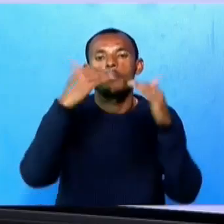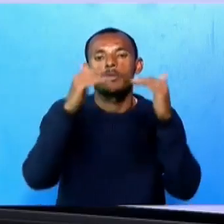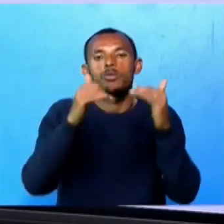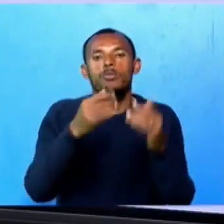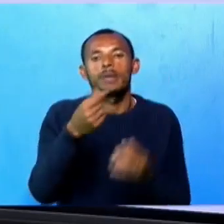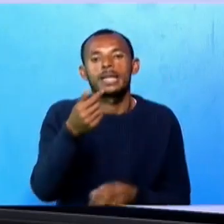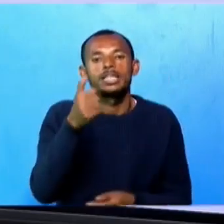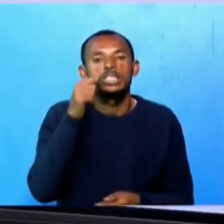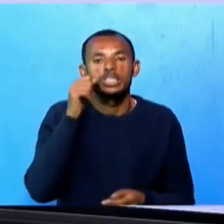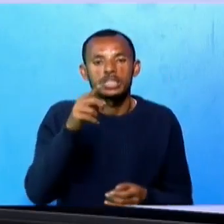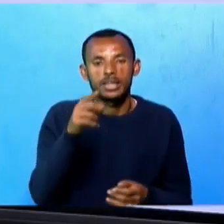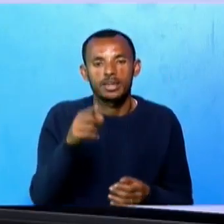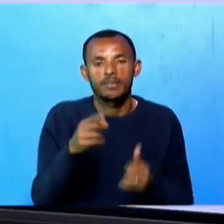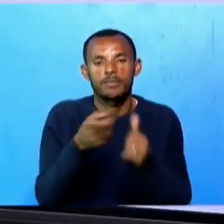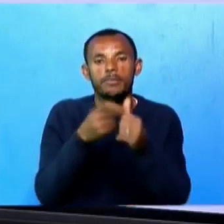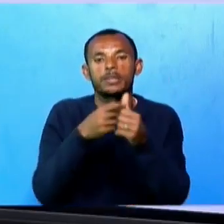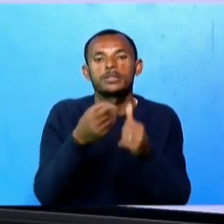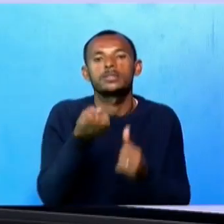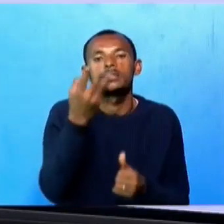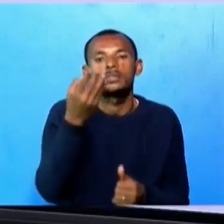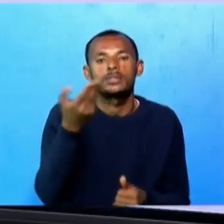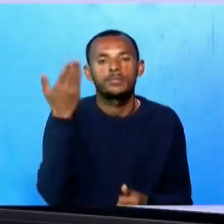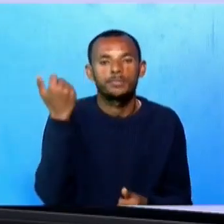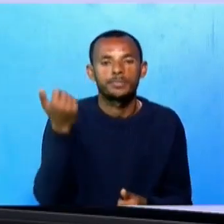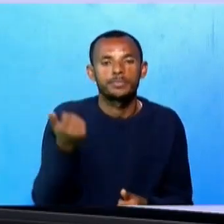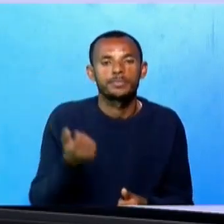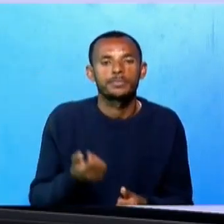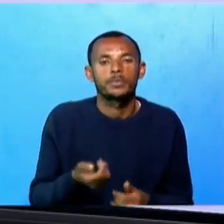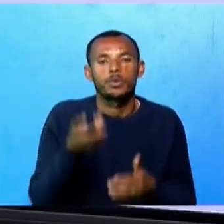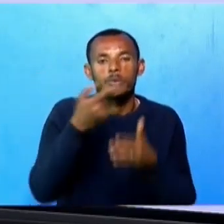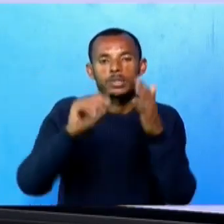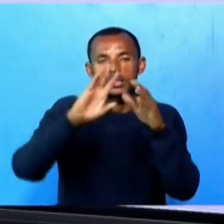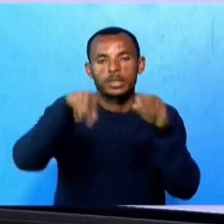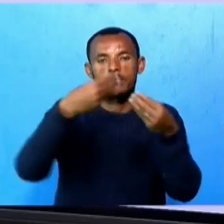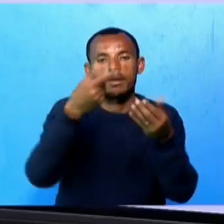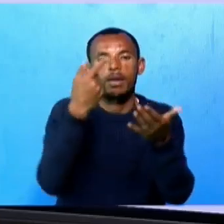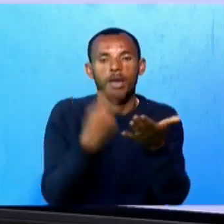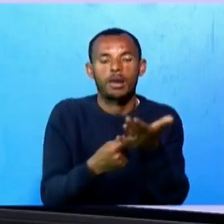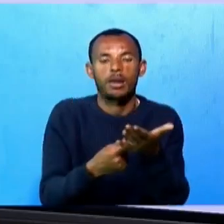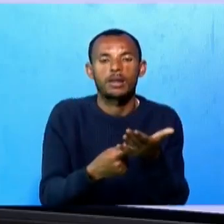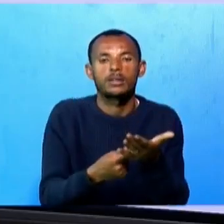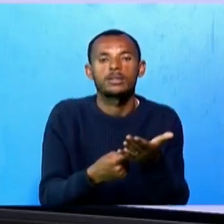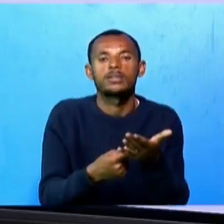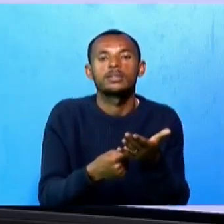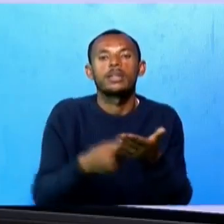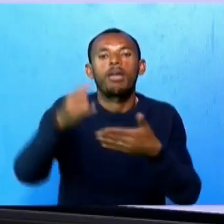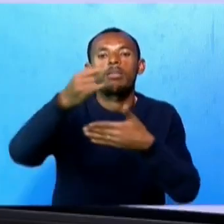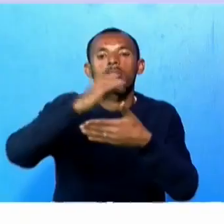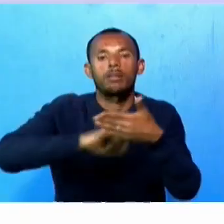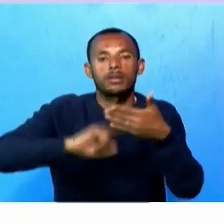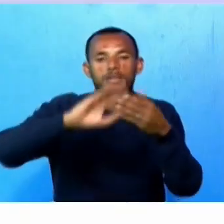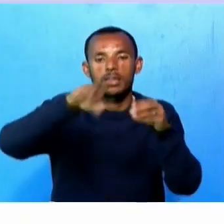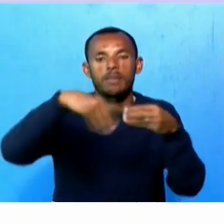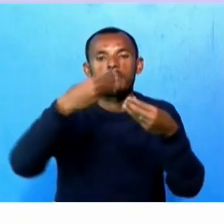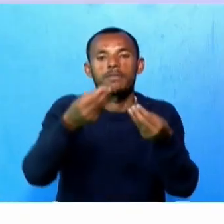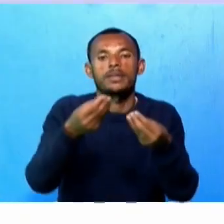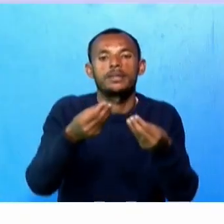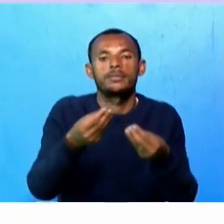she invested in a bank? Okay, here, what is given, the interest is given, it's